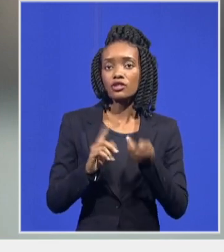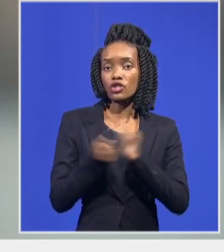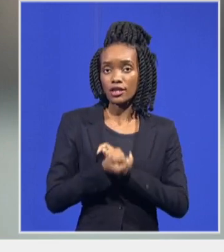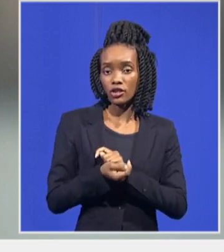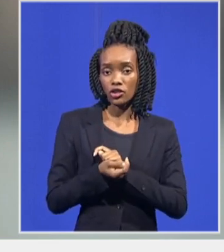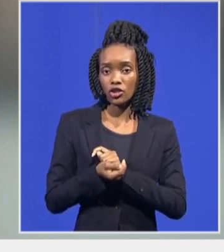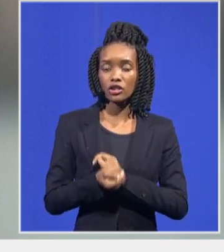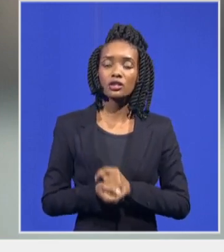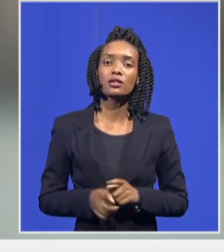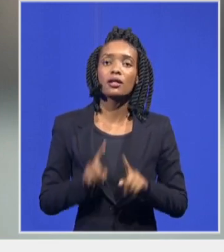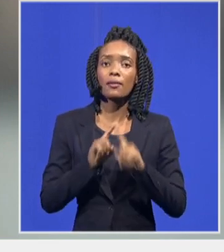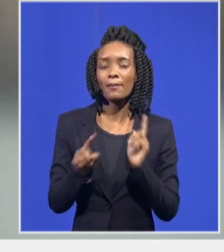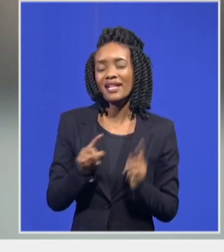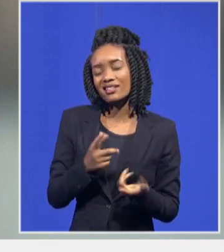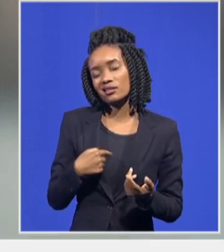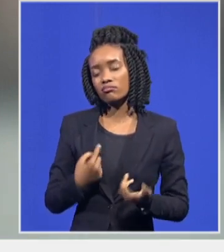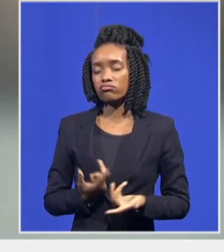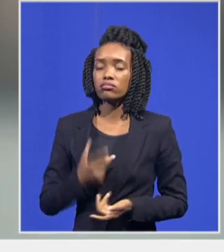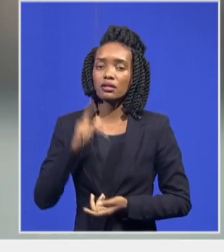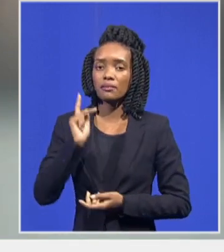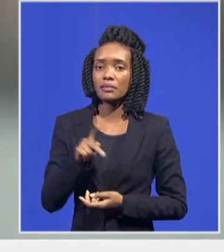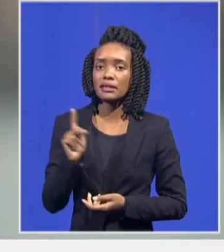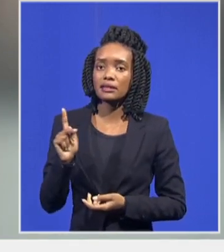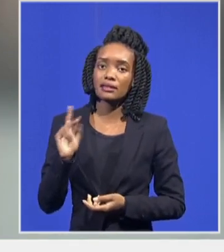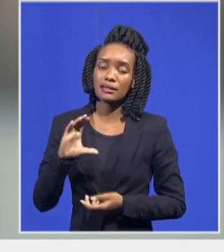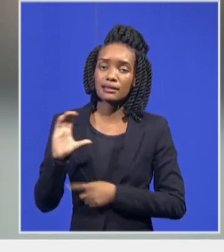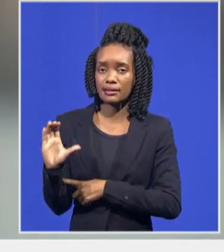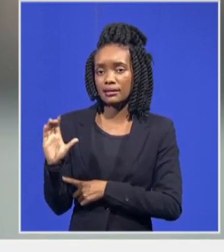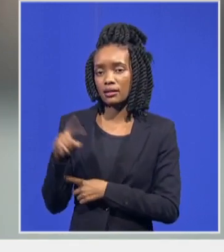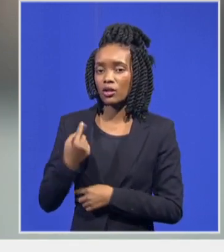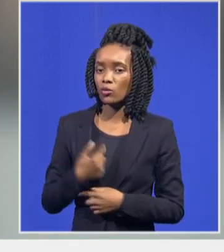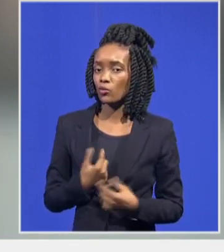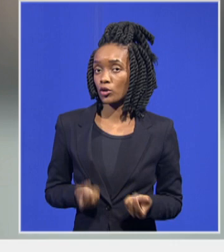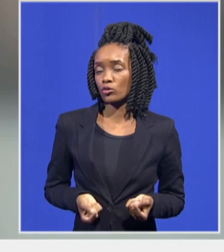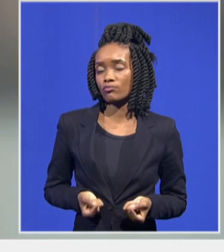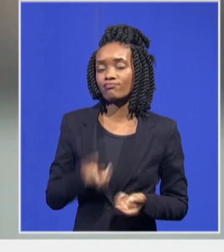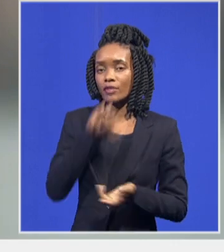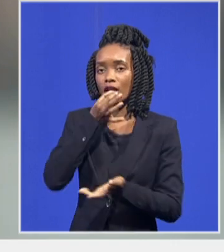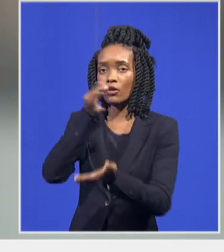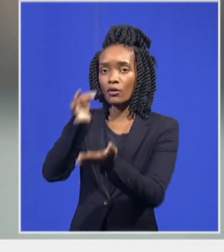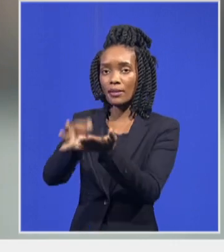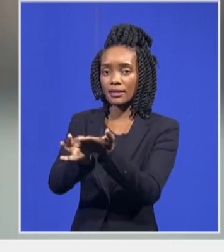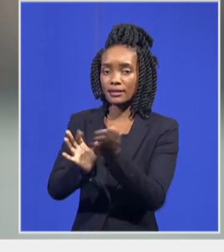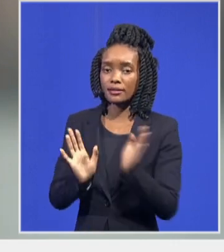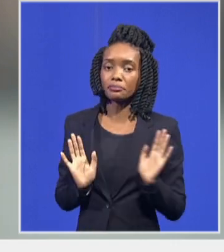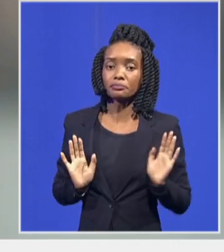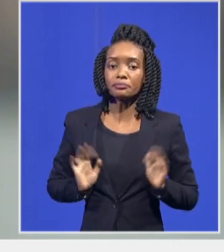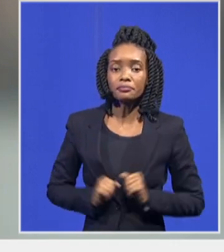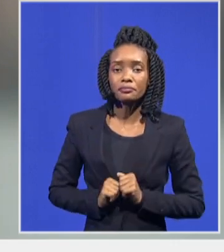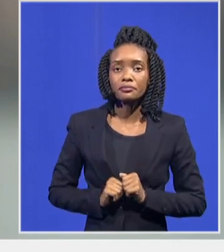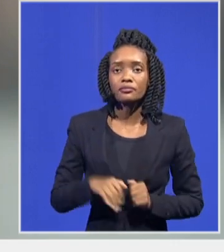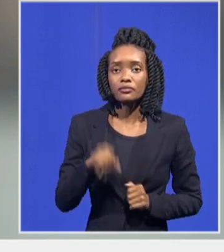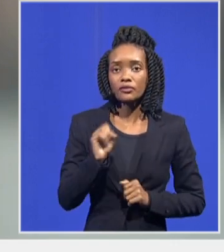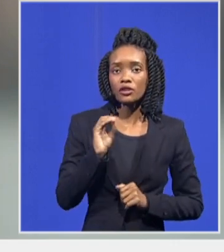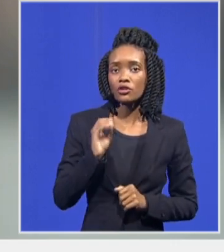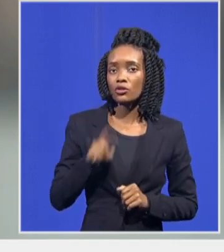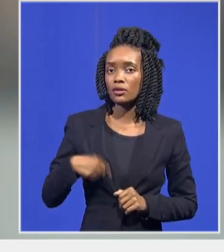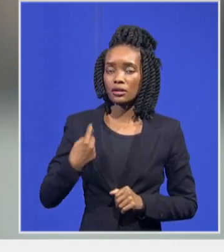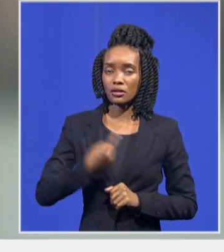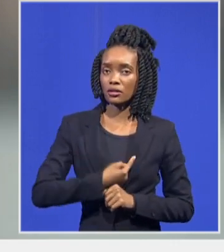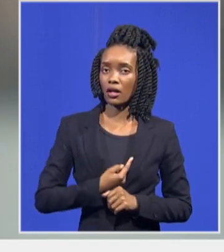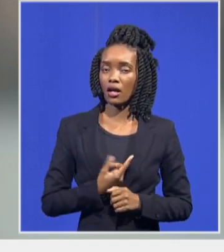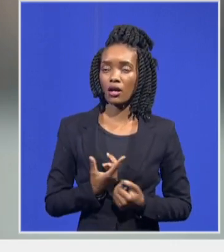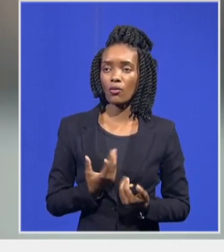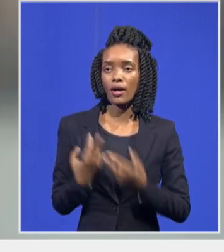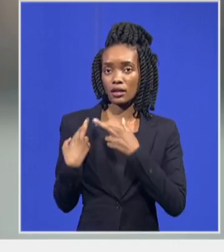Obviously, as the PCC, all we're going to do is make recommendations. So it's not our prerogative to adopt